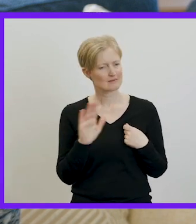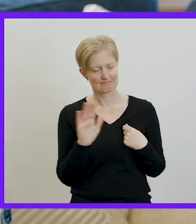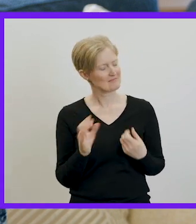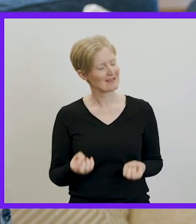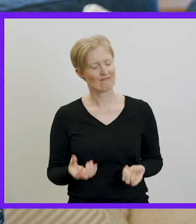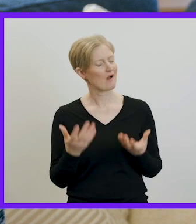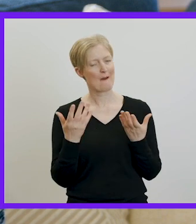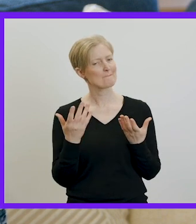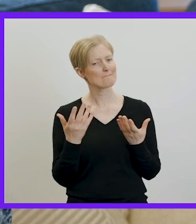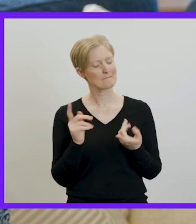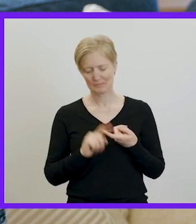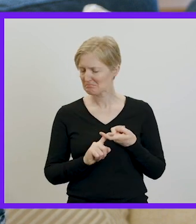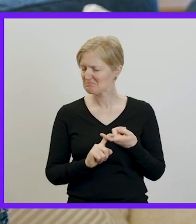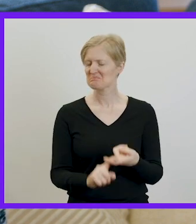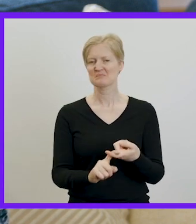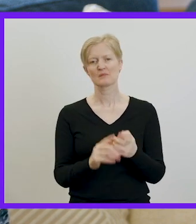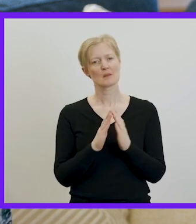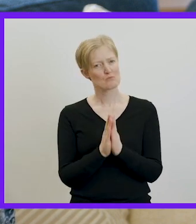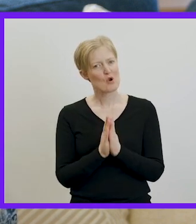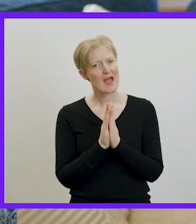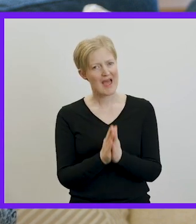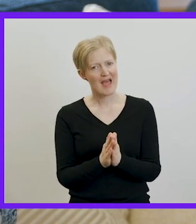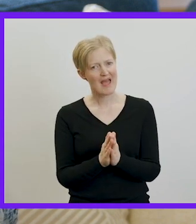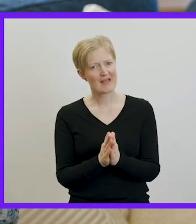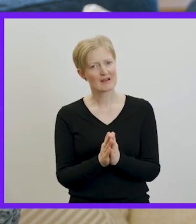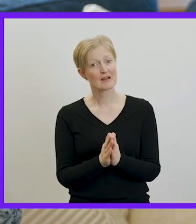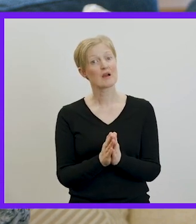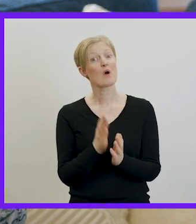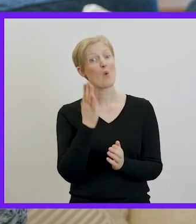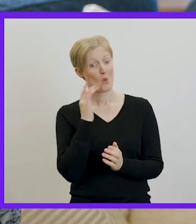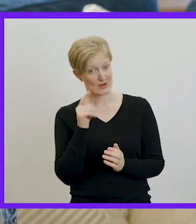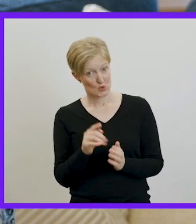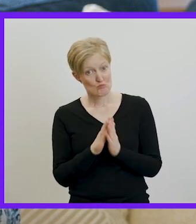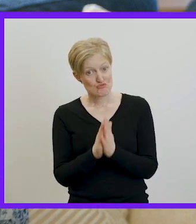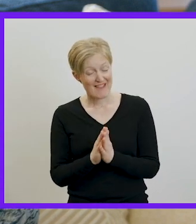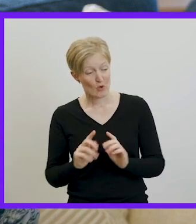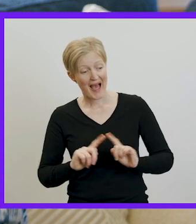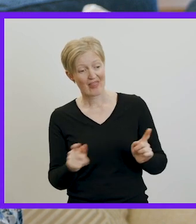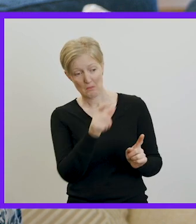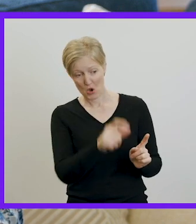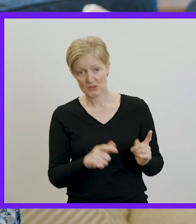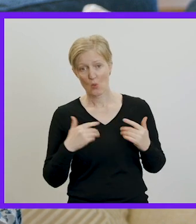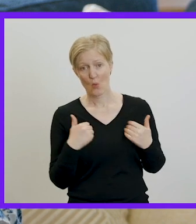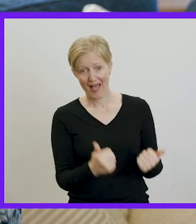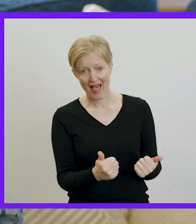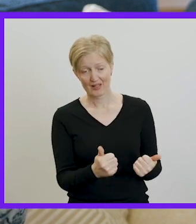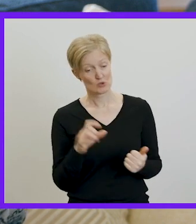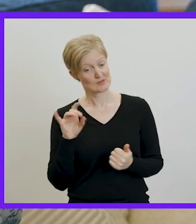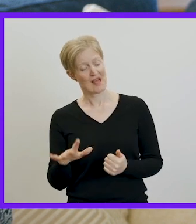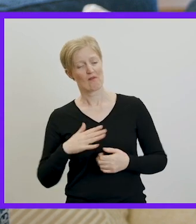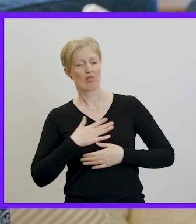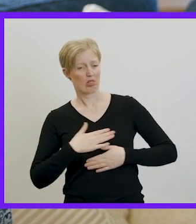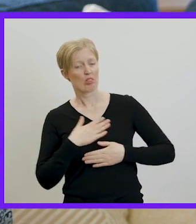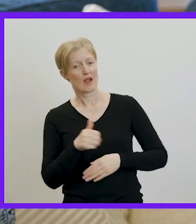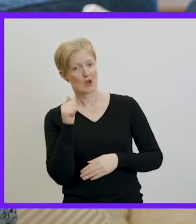David, don't give up. Keep praying. He said to me, you know, when you pray for somebody else to get well, even though you've